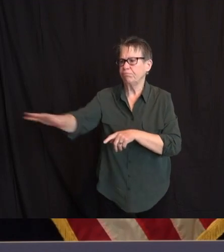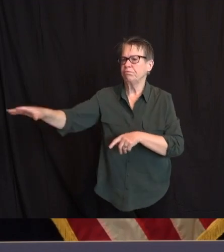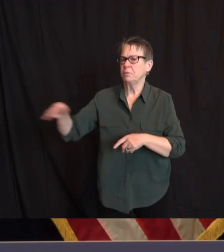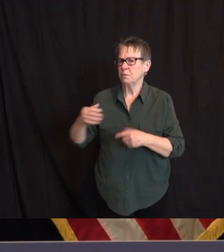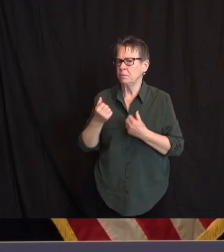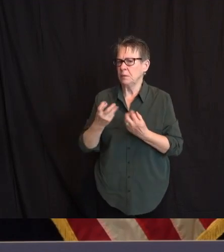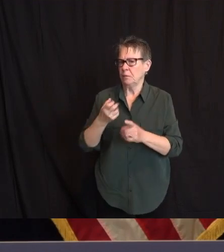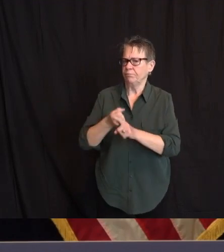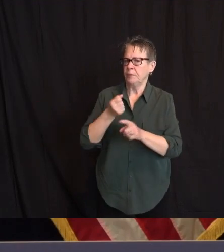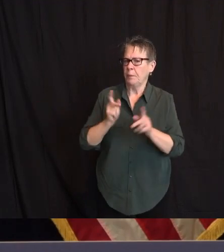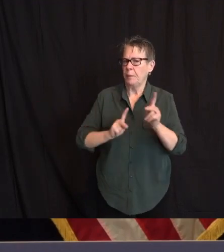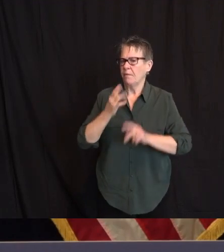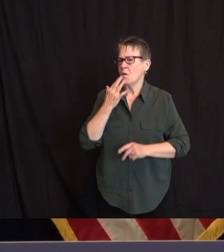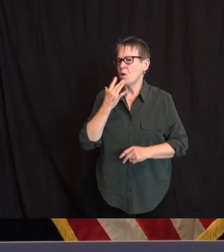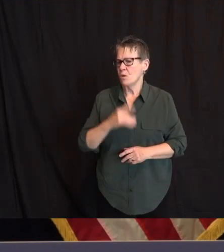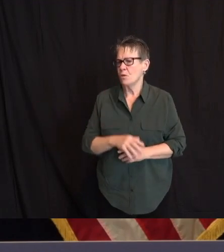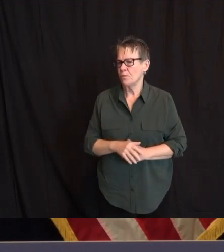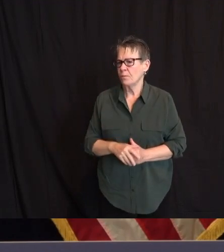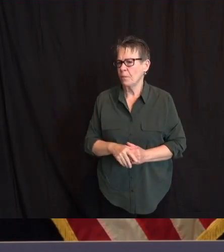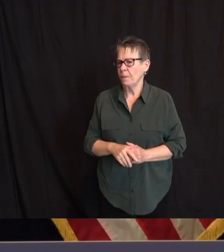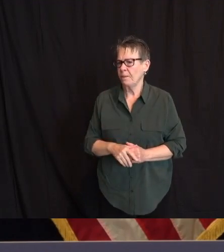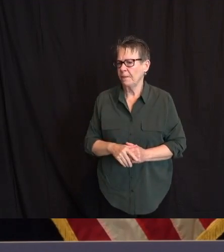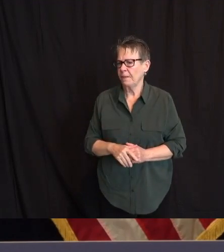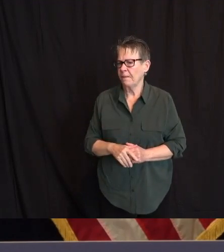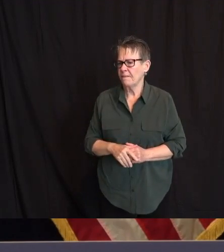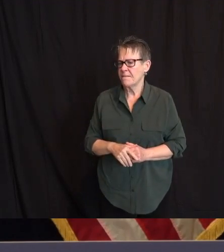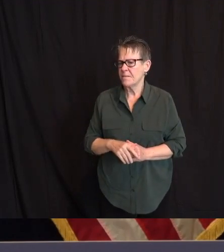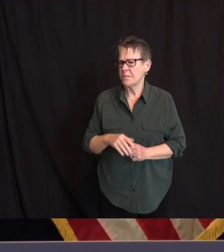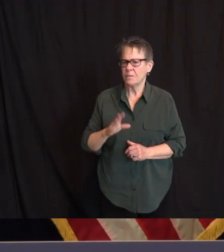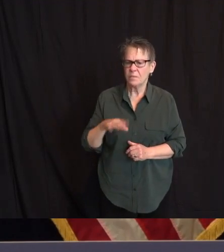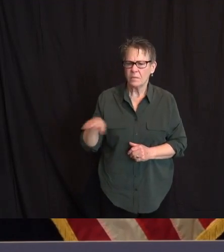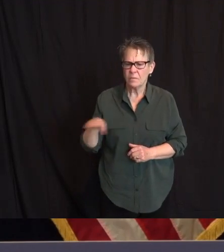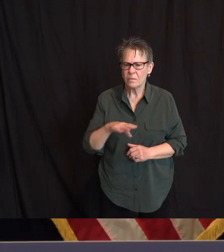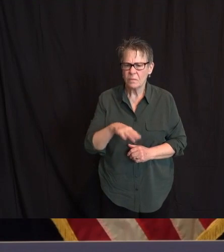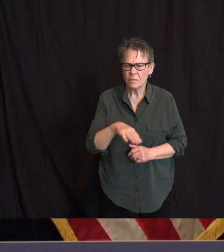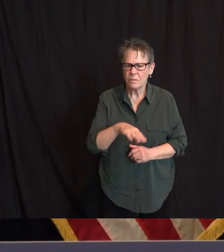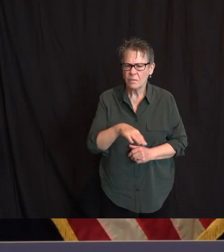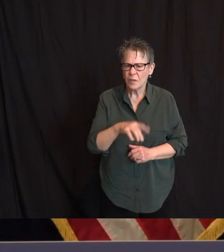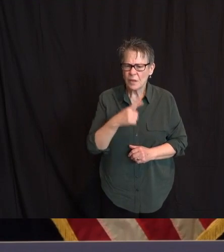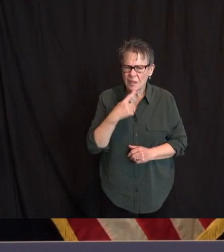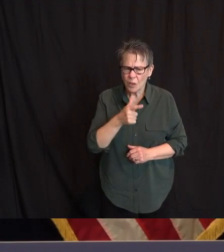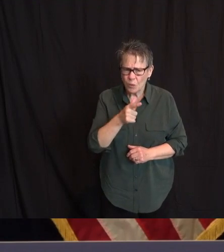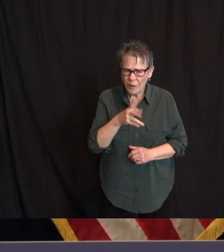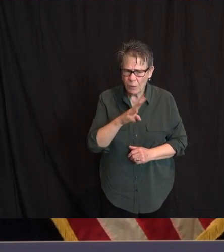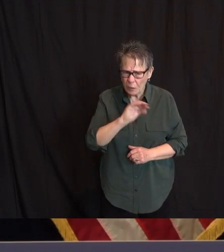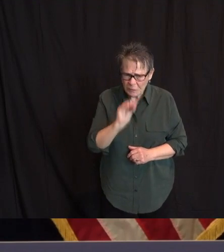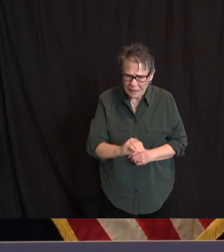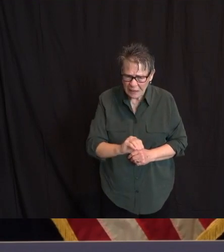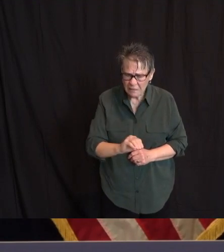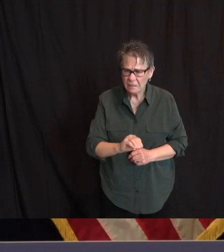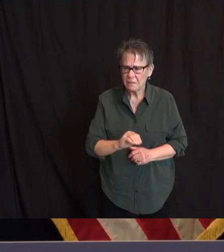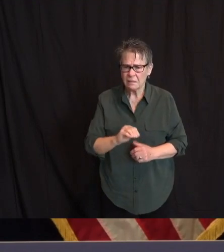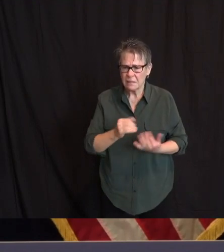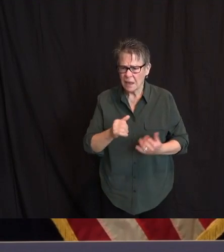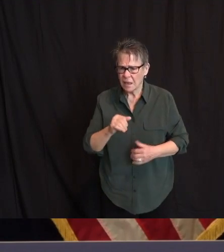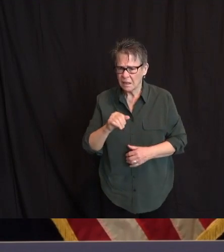at 24, it's 22% African American today. By example, by the way, I'm